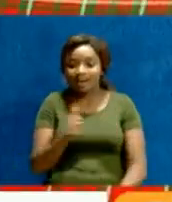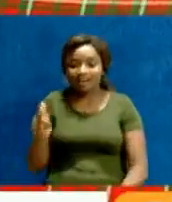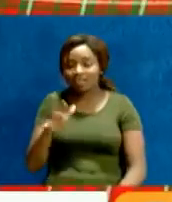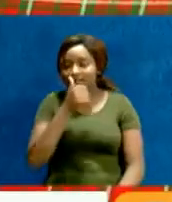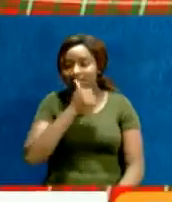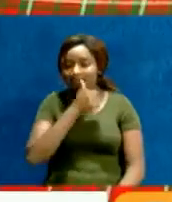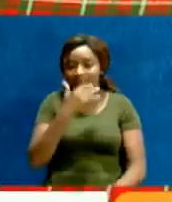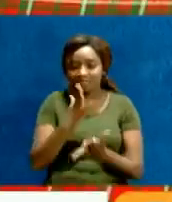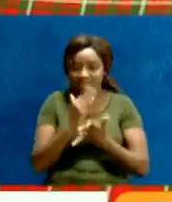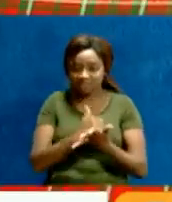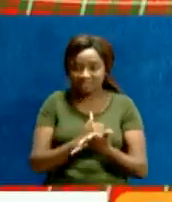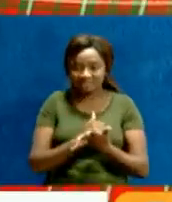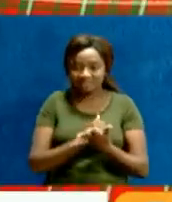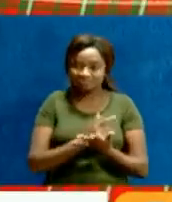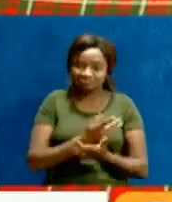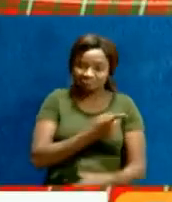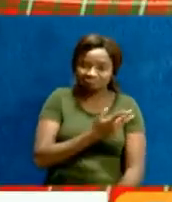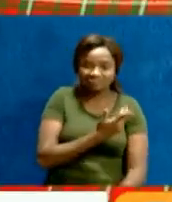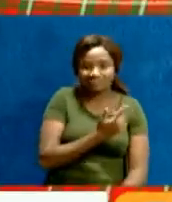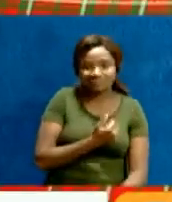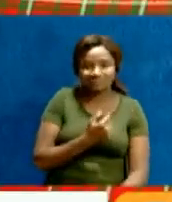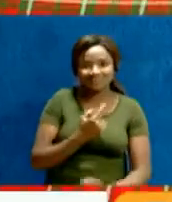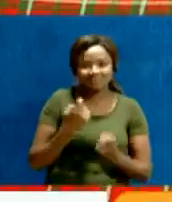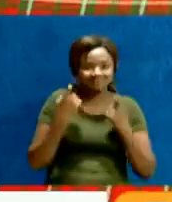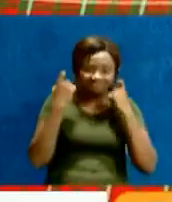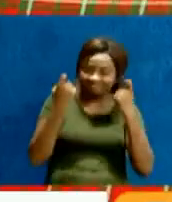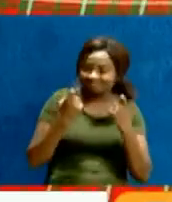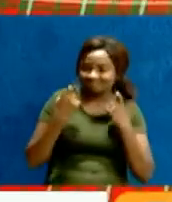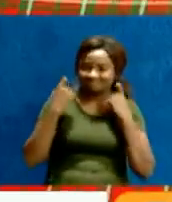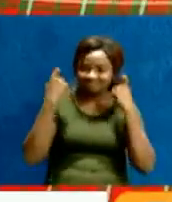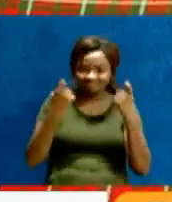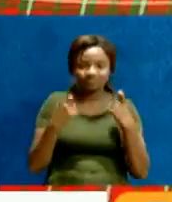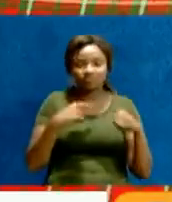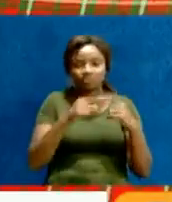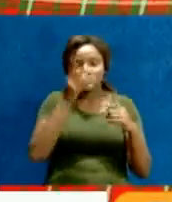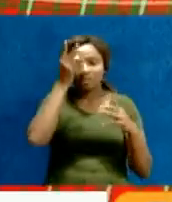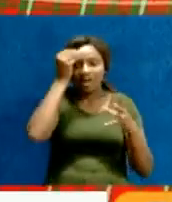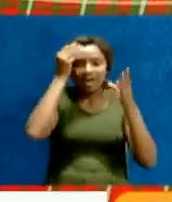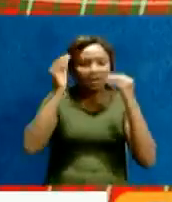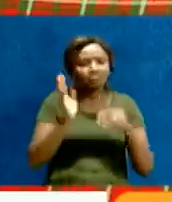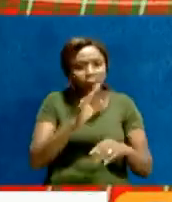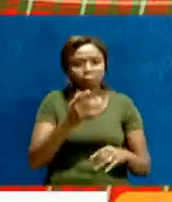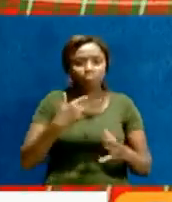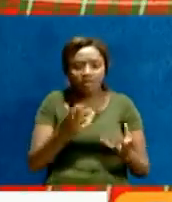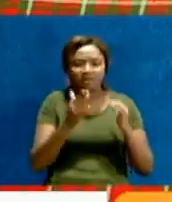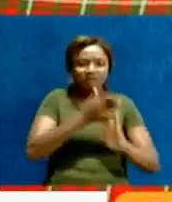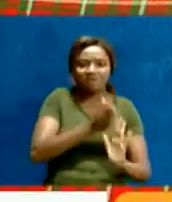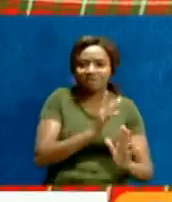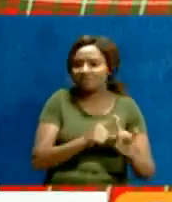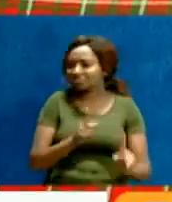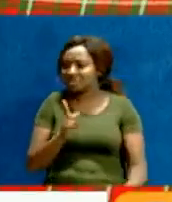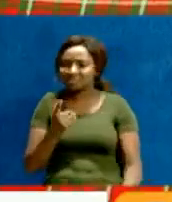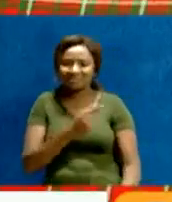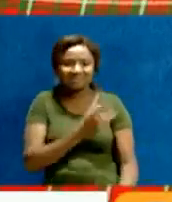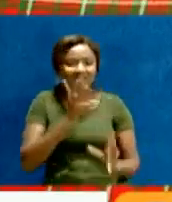sector were hitting the hammer down, like, we lost time, we need to recover this. But the children